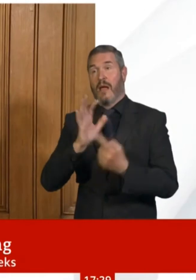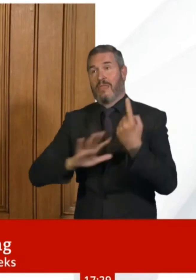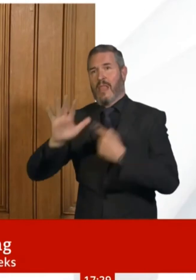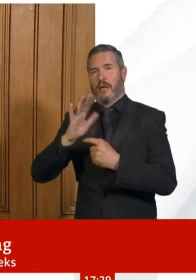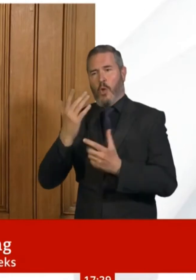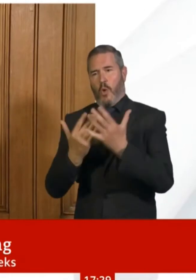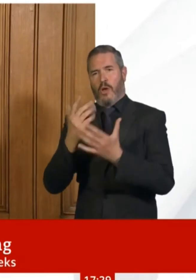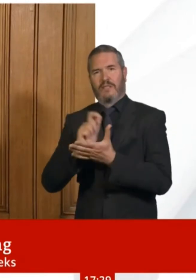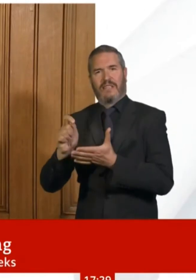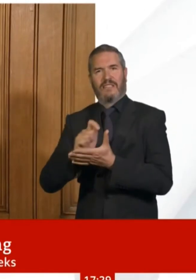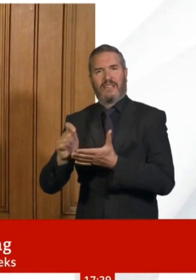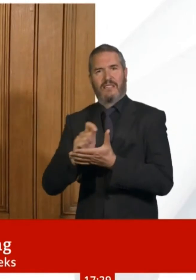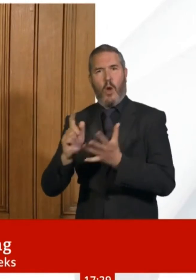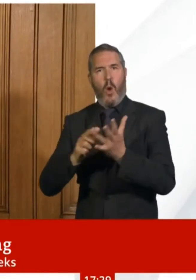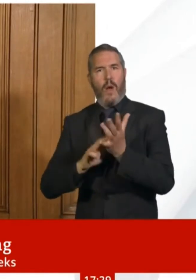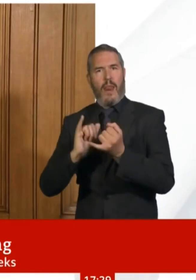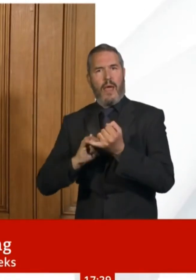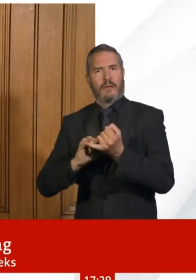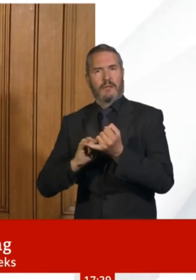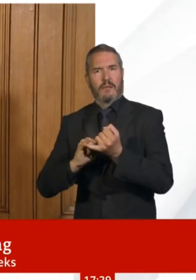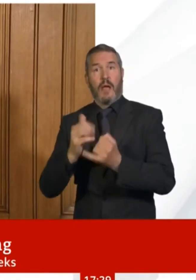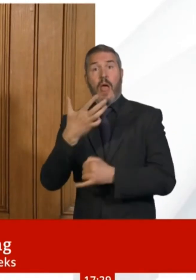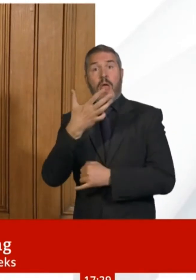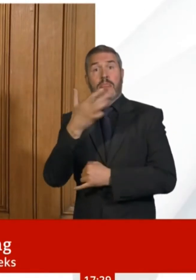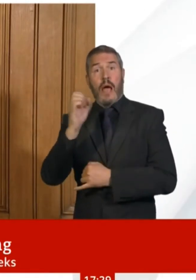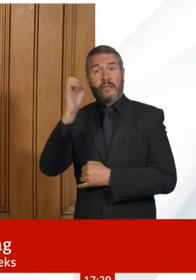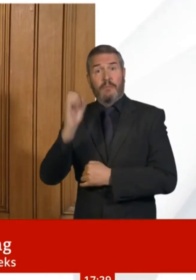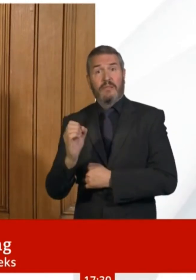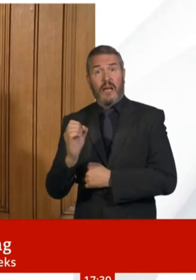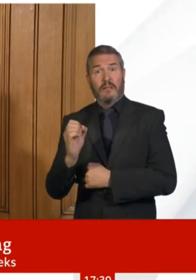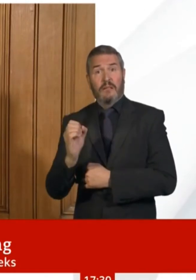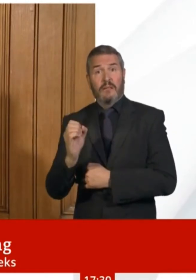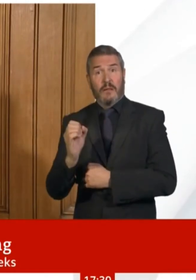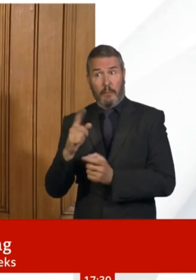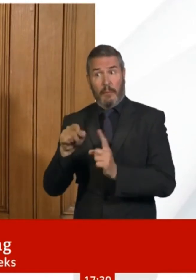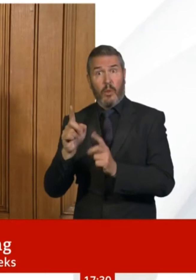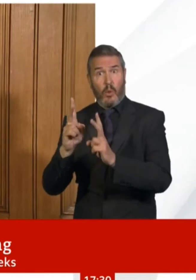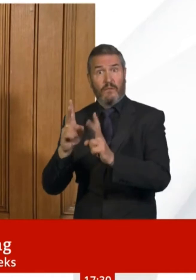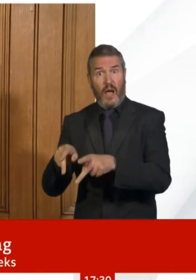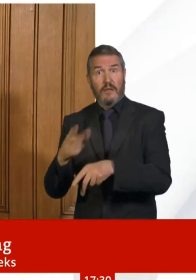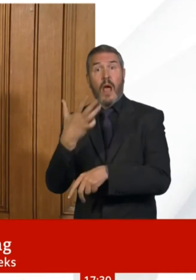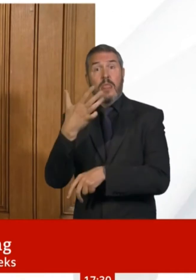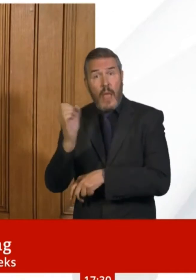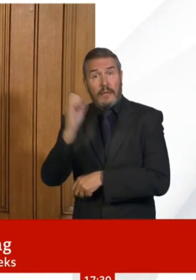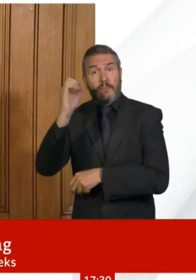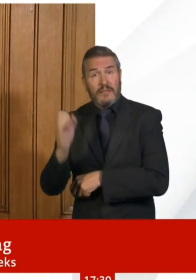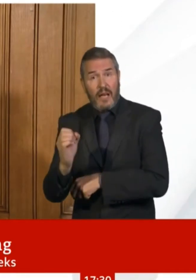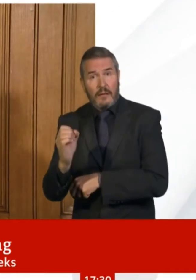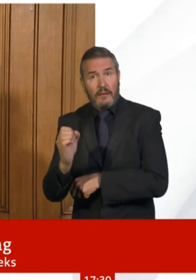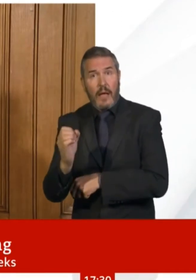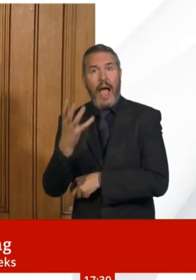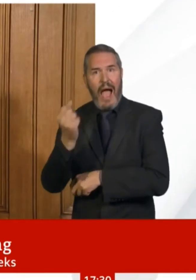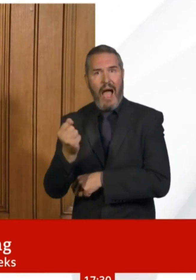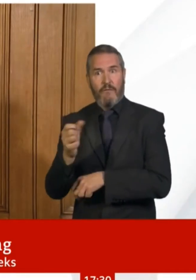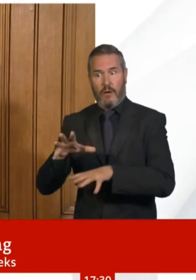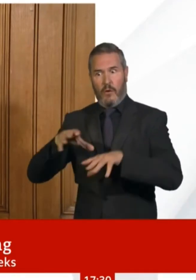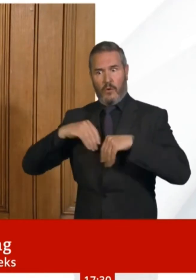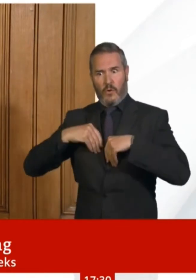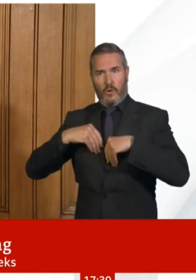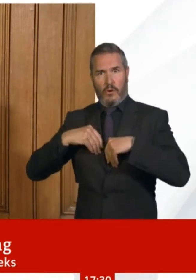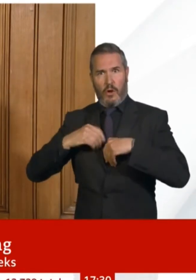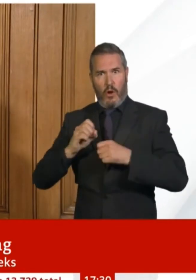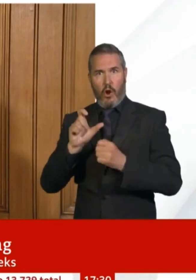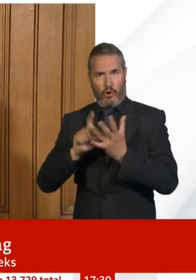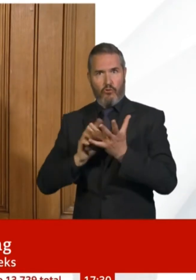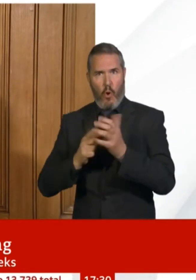data on this, over 90% of people who have sadly died of this had at least one other disease. Many of them had